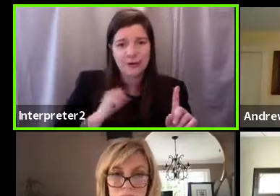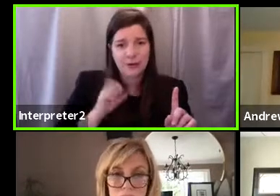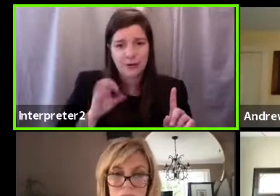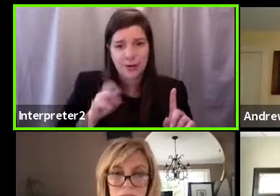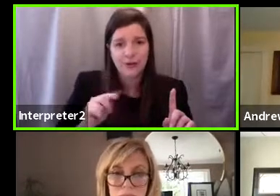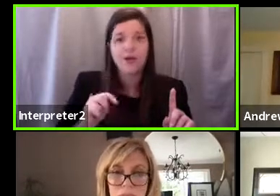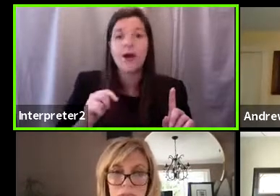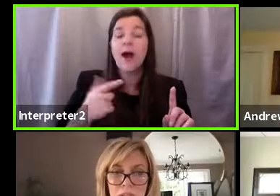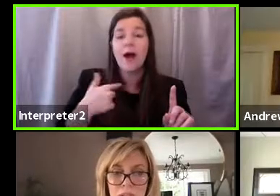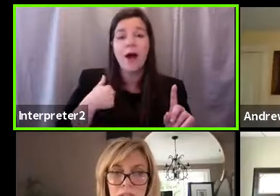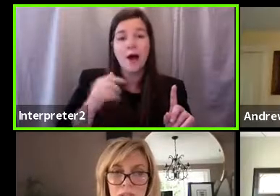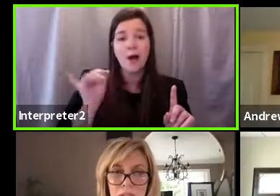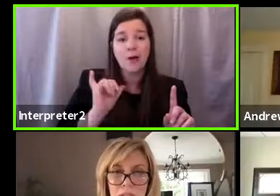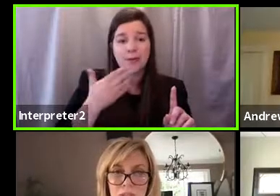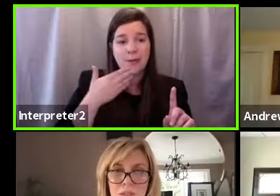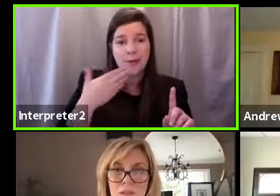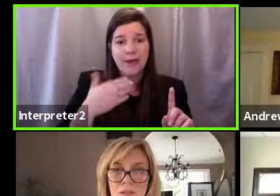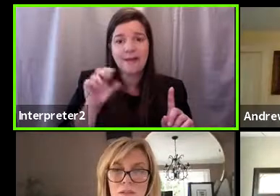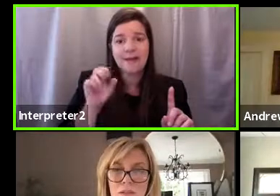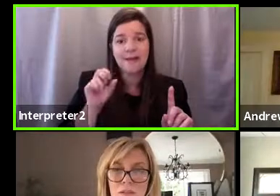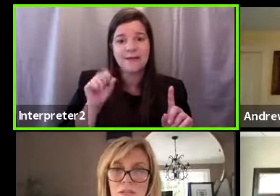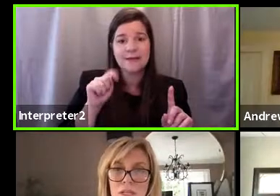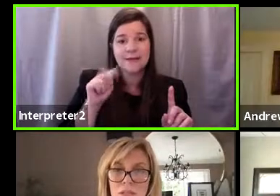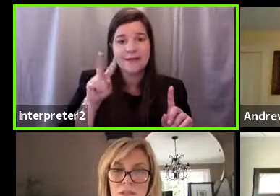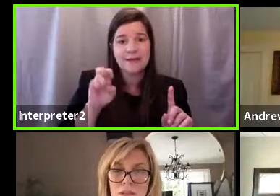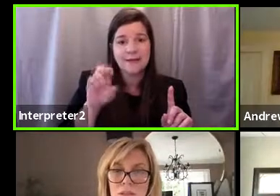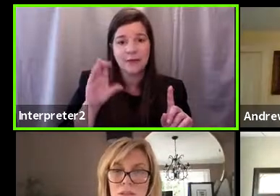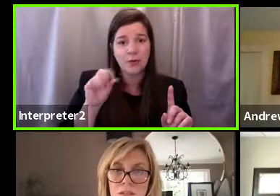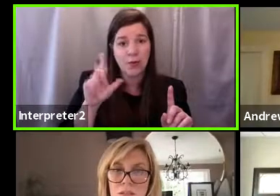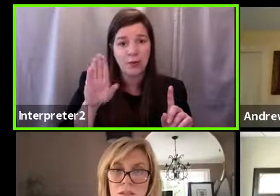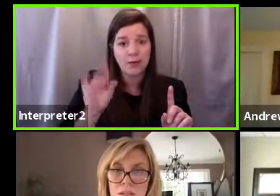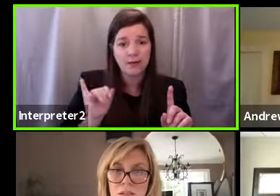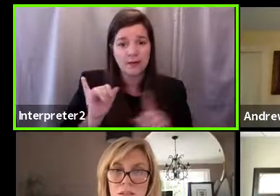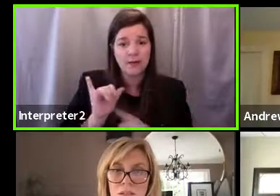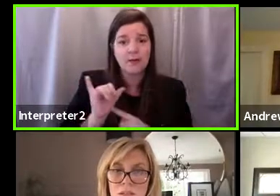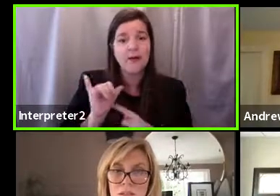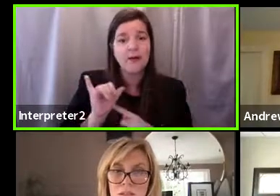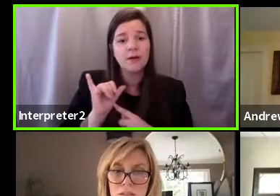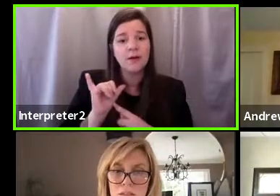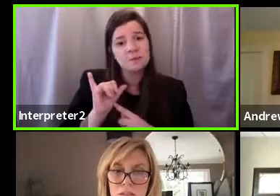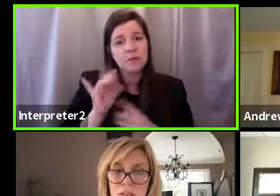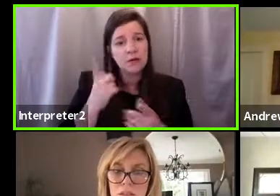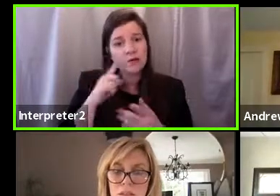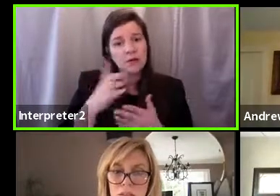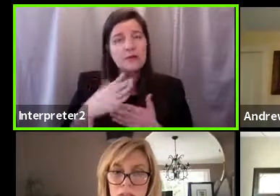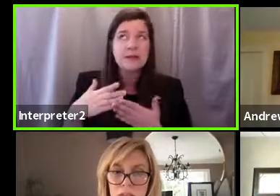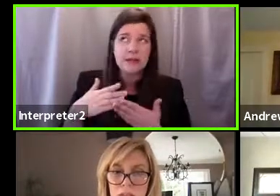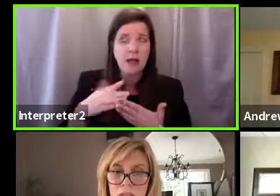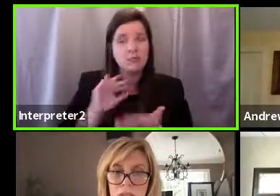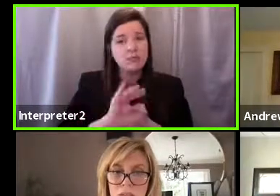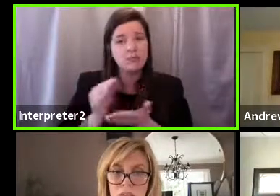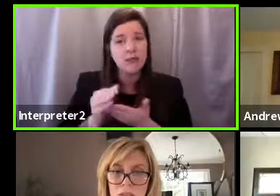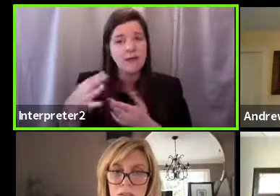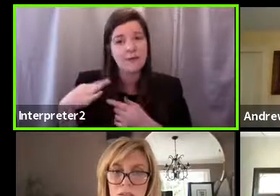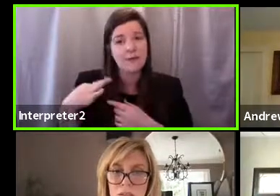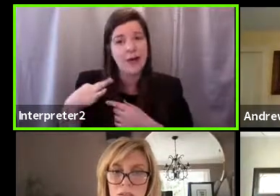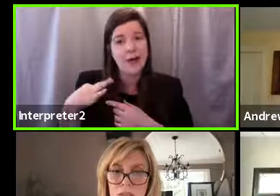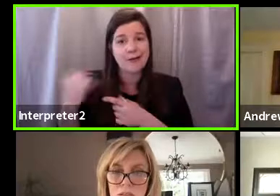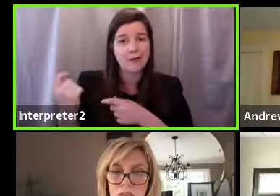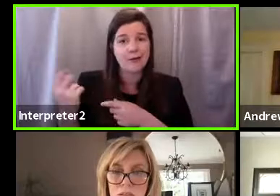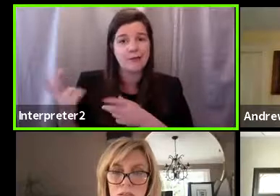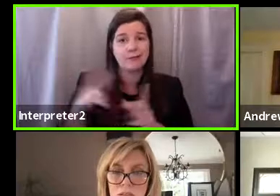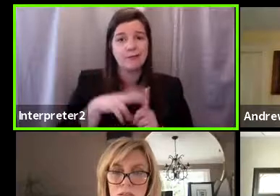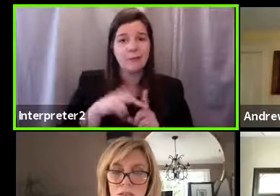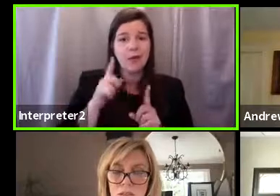us Mr. Steve Colby, who has been, to some degree, volunteered over to us with the COVID